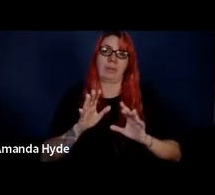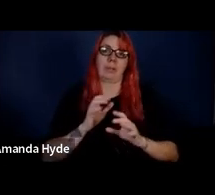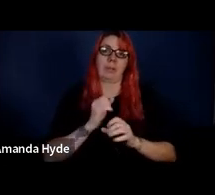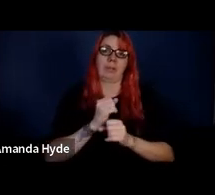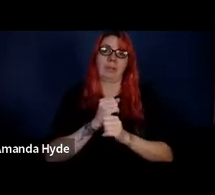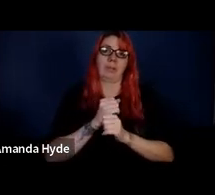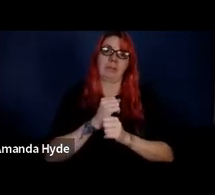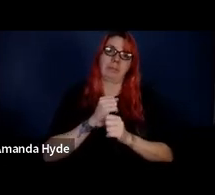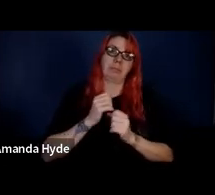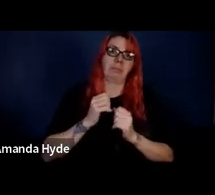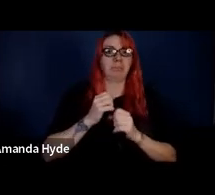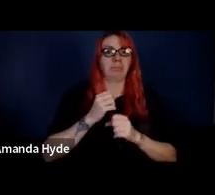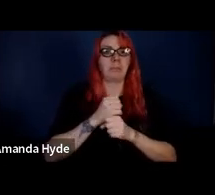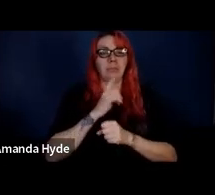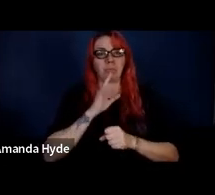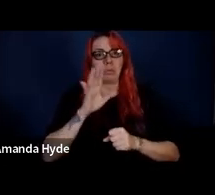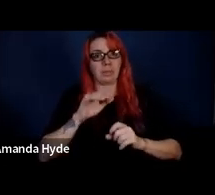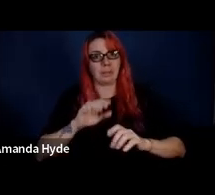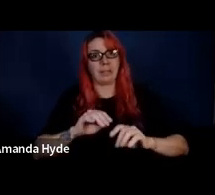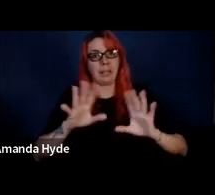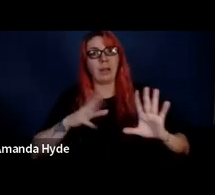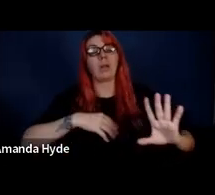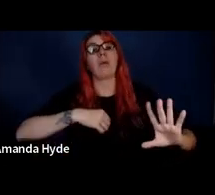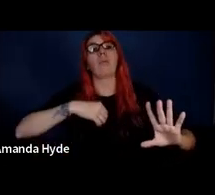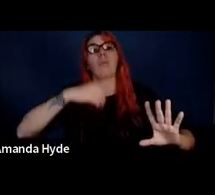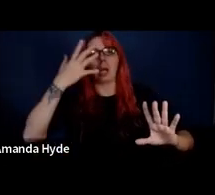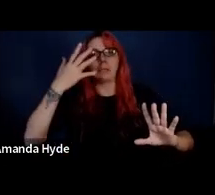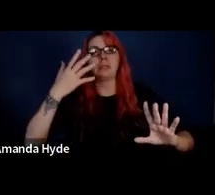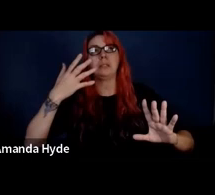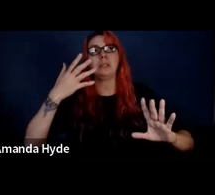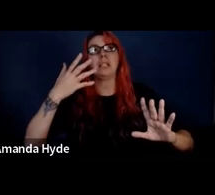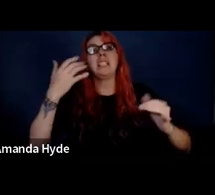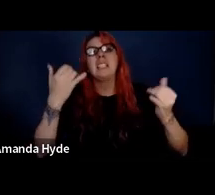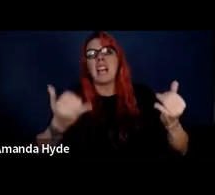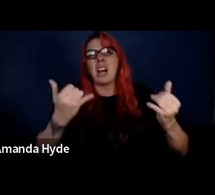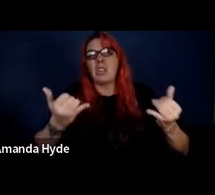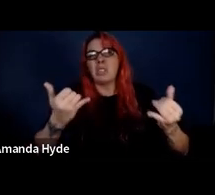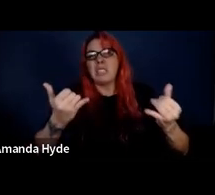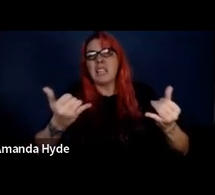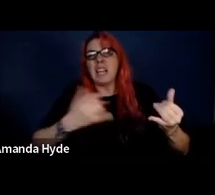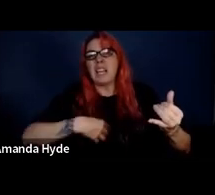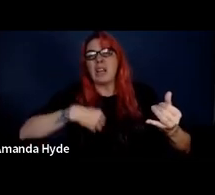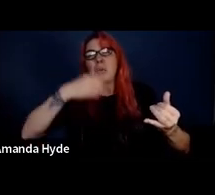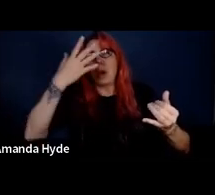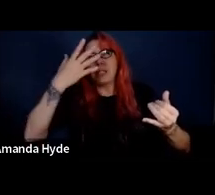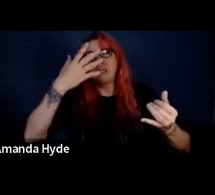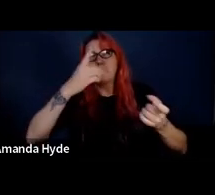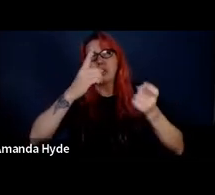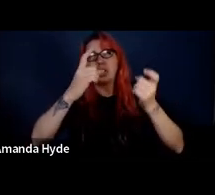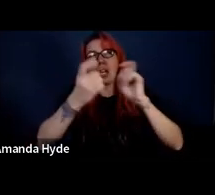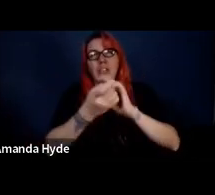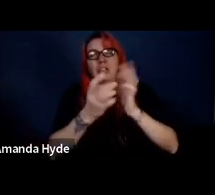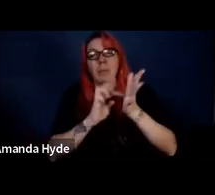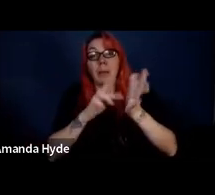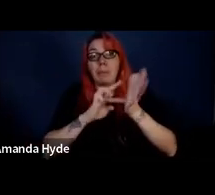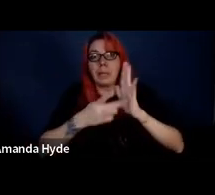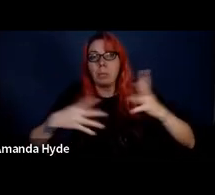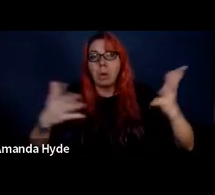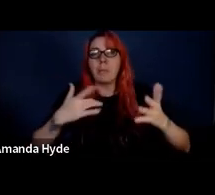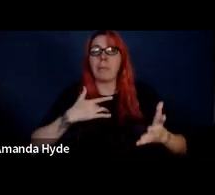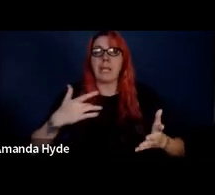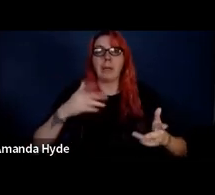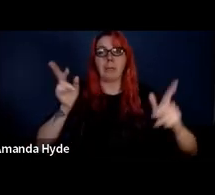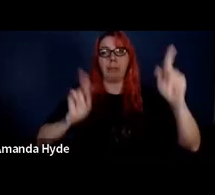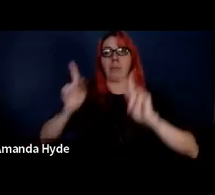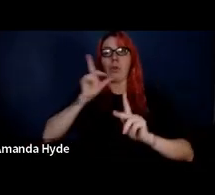has now been sort of assigned and to people who are of Caucasian origin or